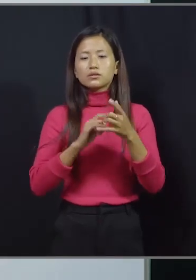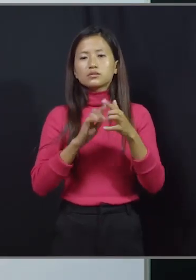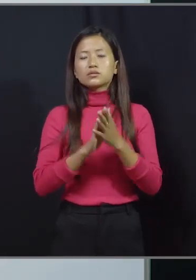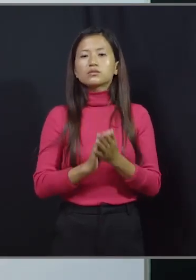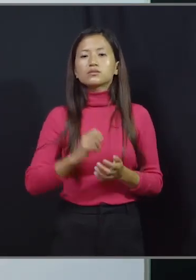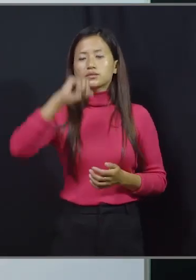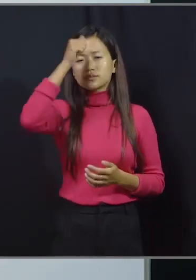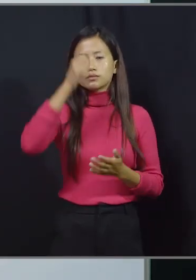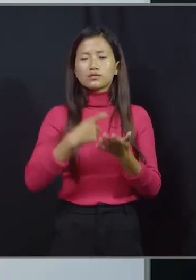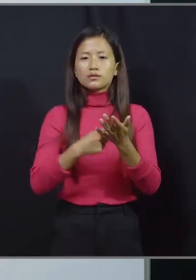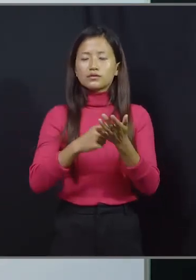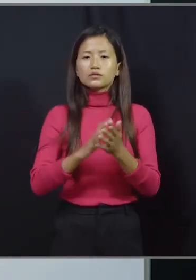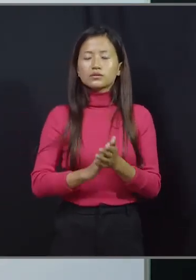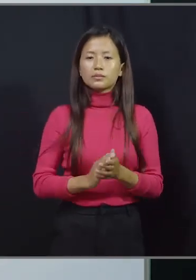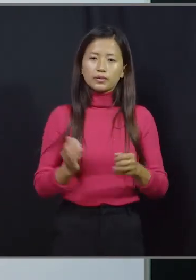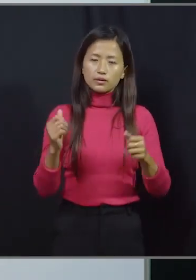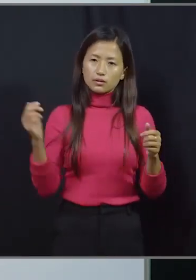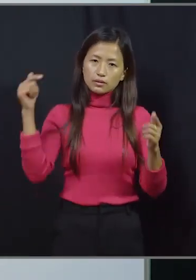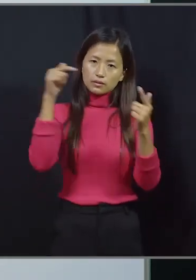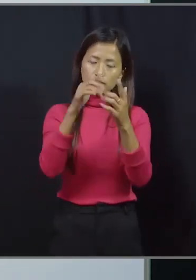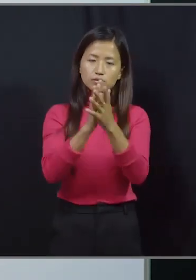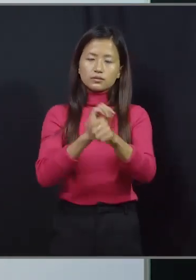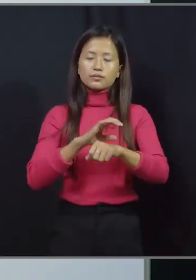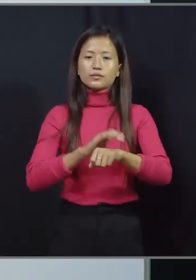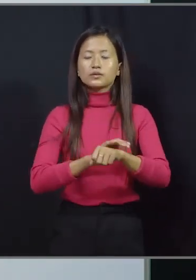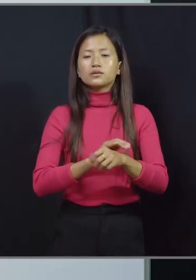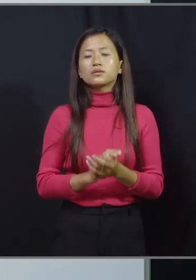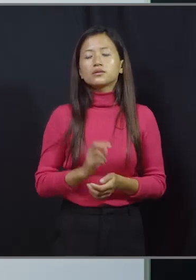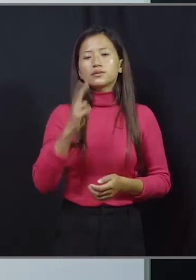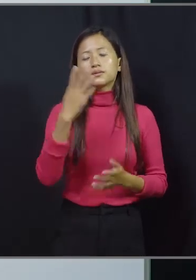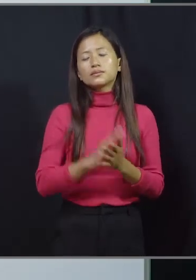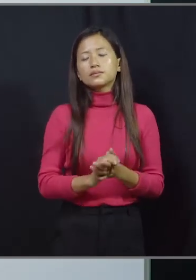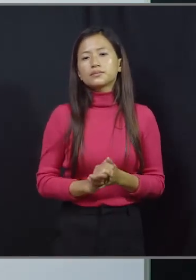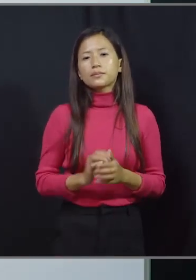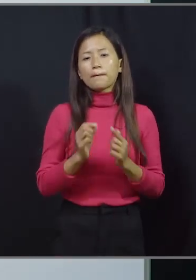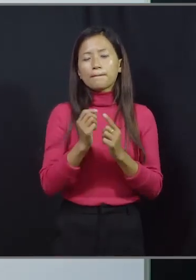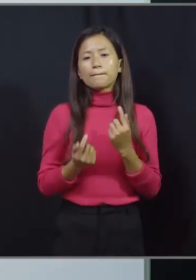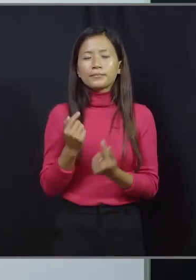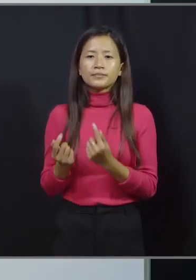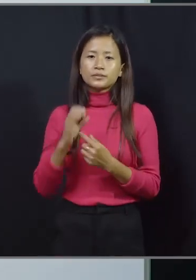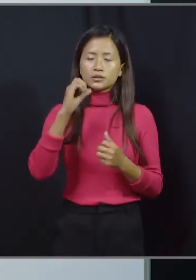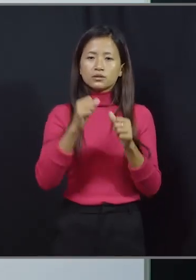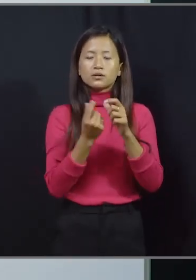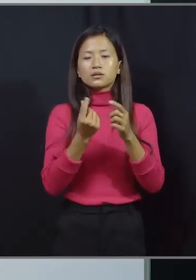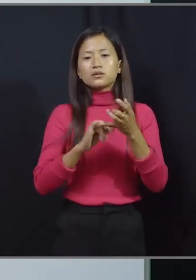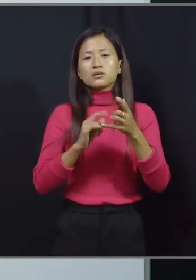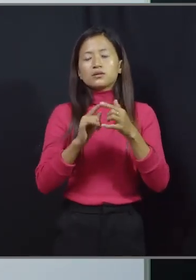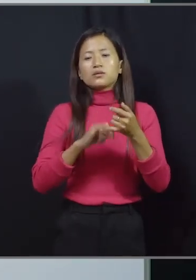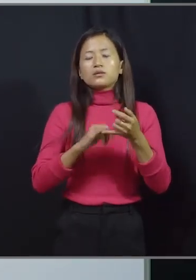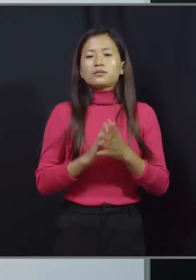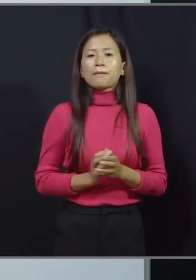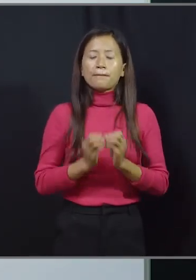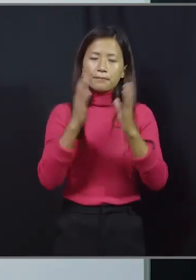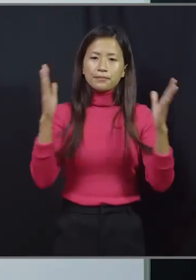to revolt against the British. The second is political cause. Under political causes, there are many factors,